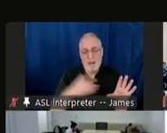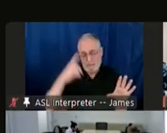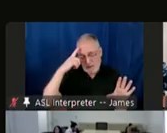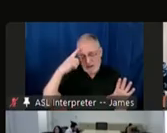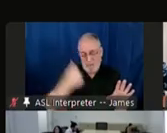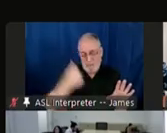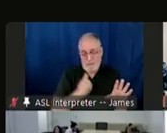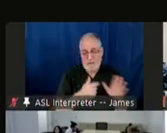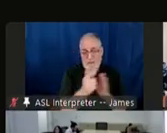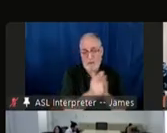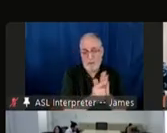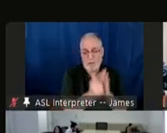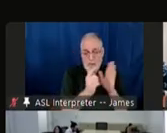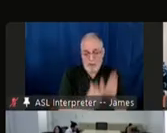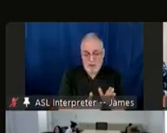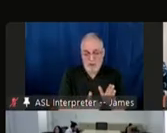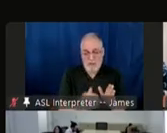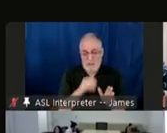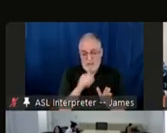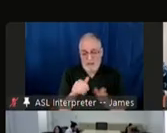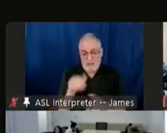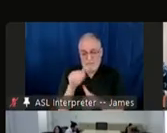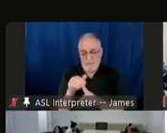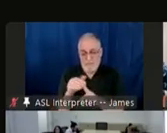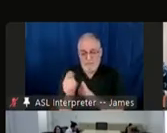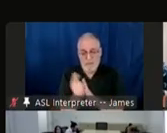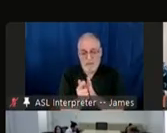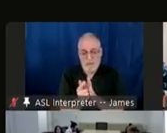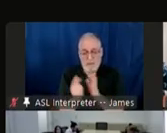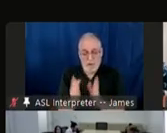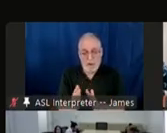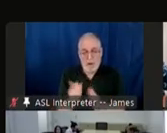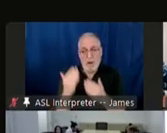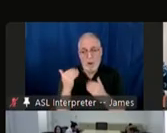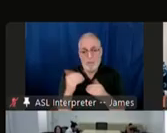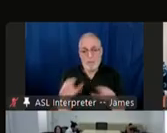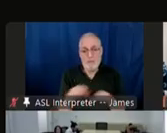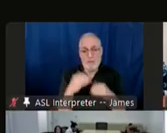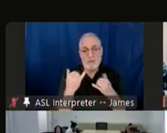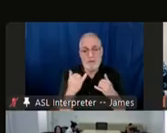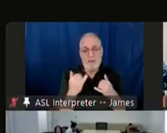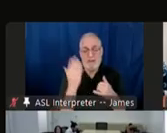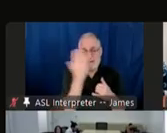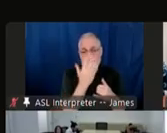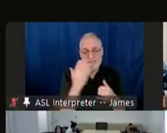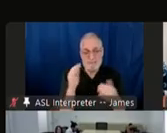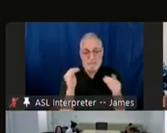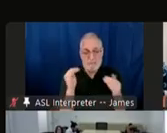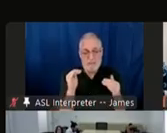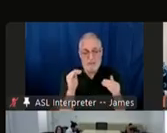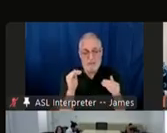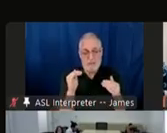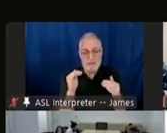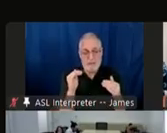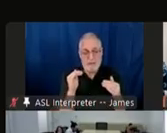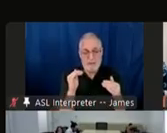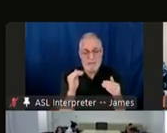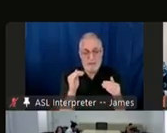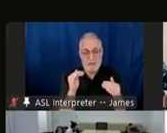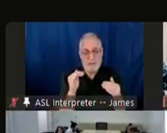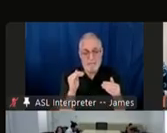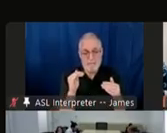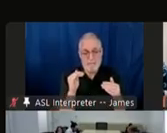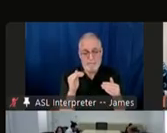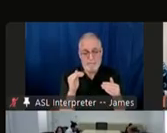a lawyer. I didn't consult a lawyer about this, but I am hoping to do that today. It appeared to me that as a standalone entity, neither